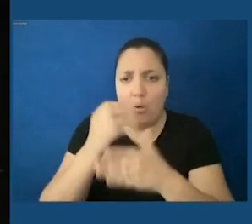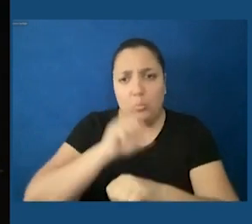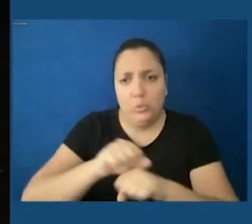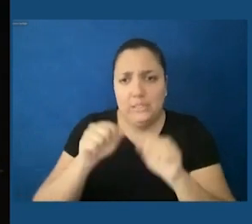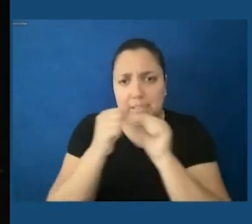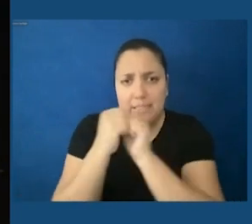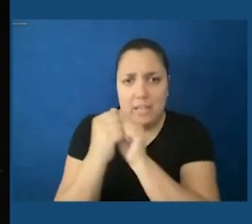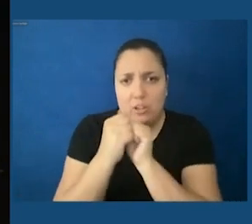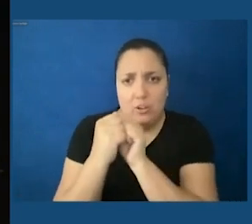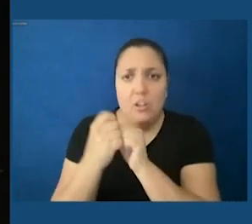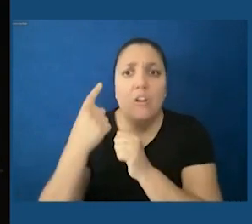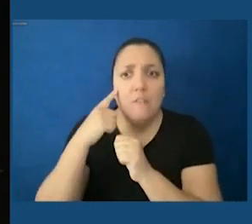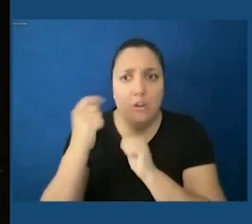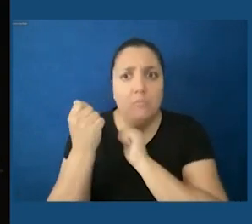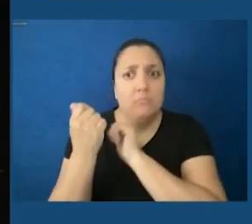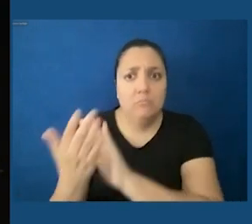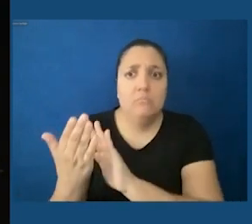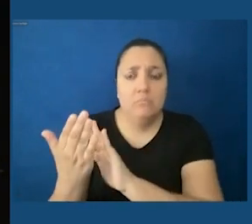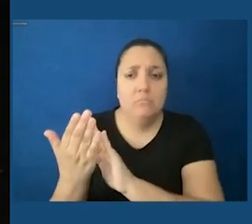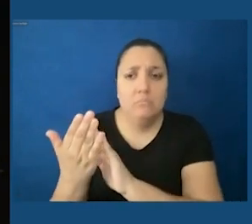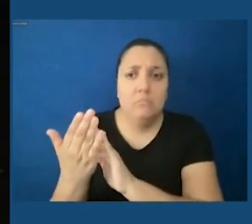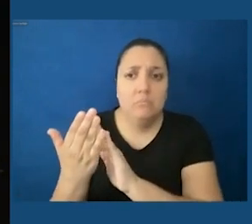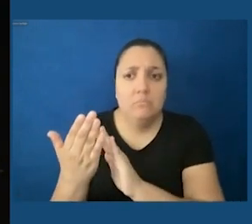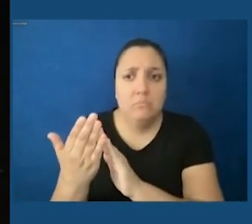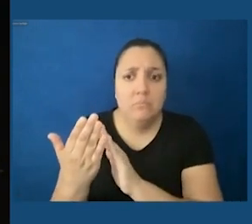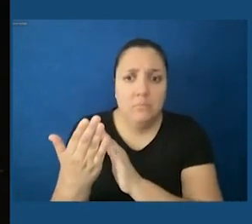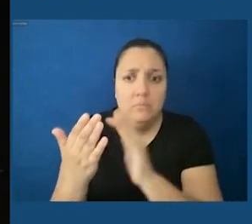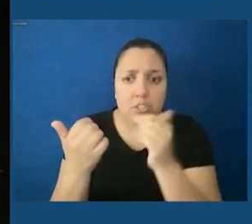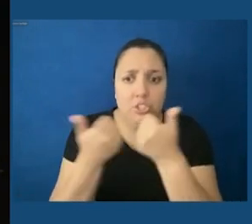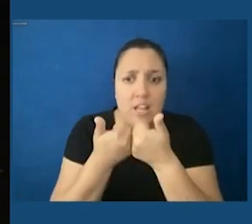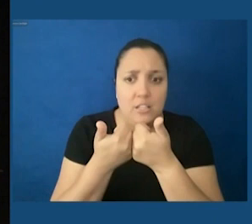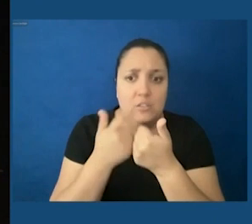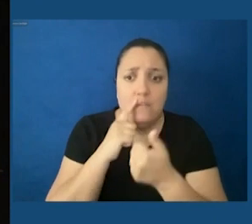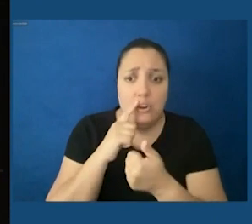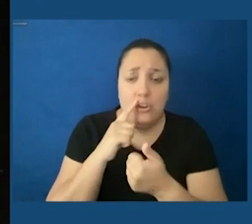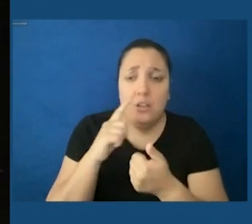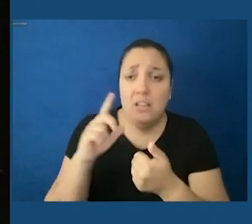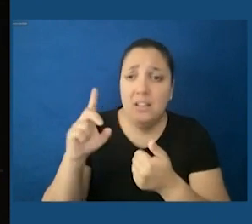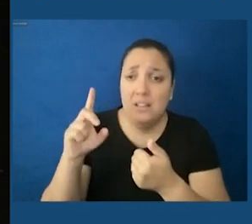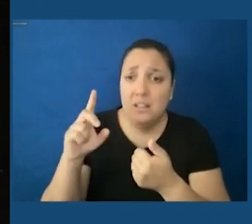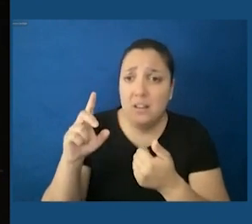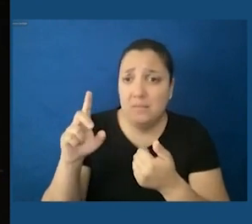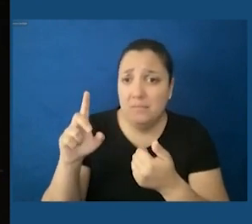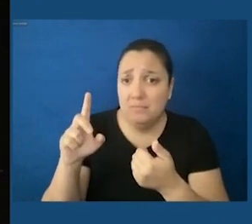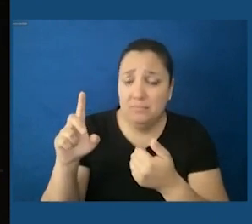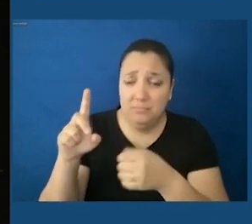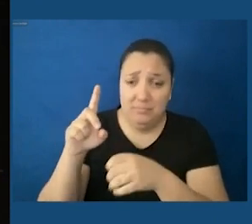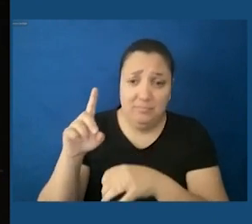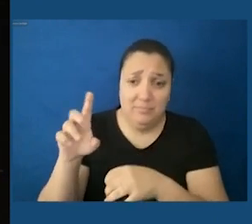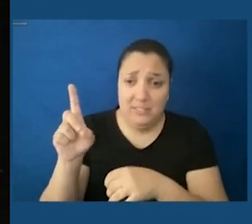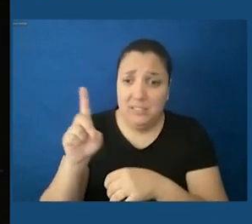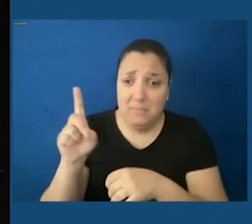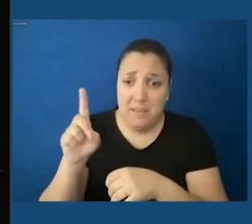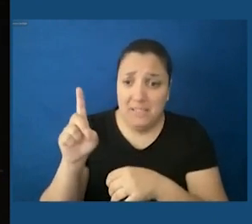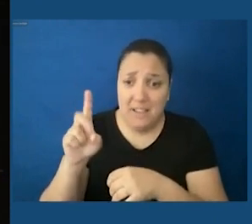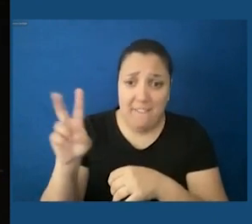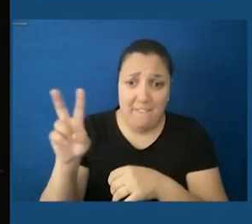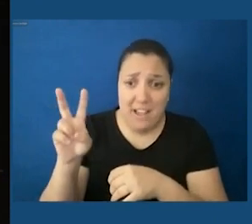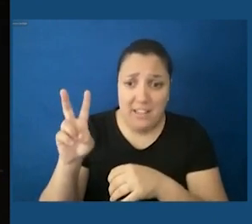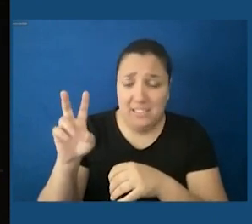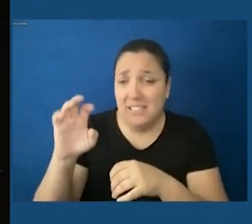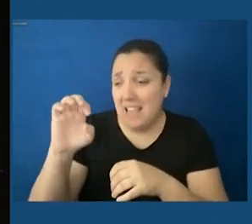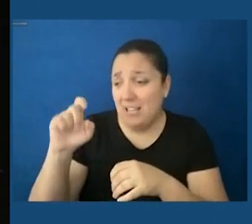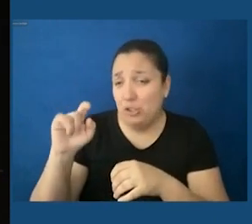to really address the challenge of domestic violent extremism here in the United States and domestic terrorism.